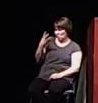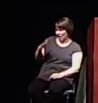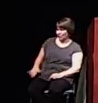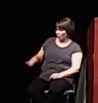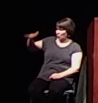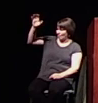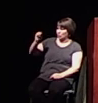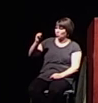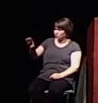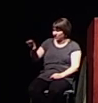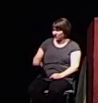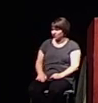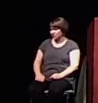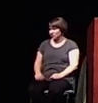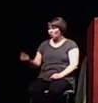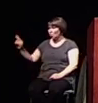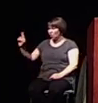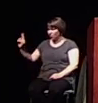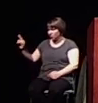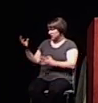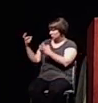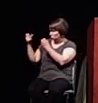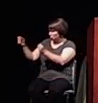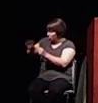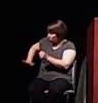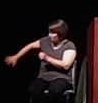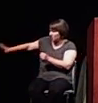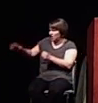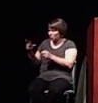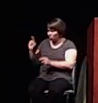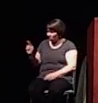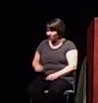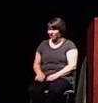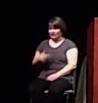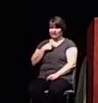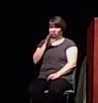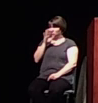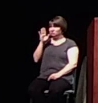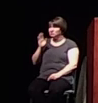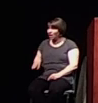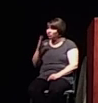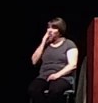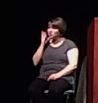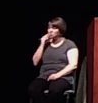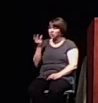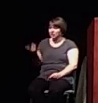Orange County, Republican stronghold during the Reagan era, I've never